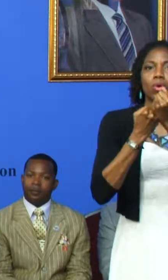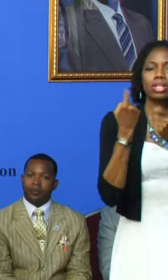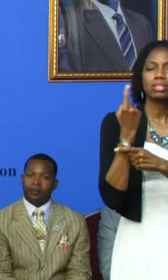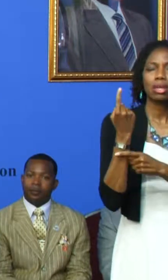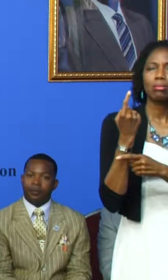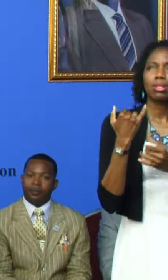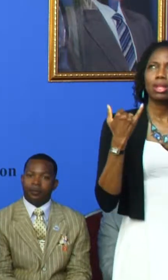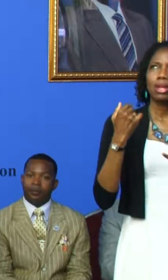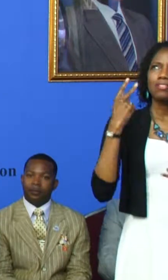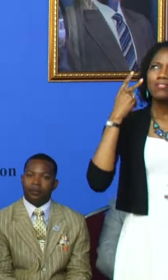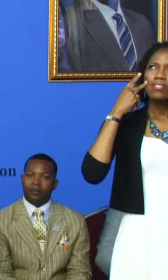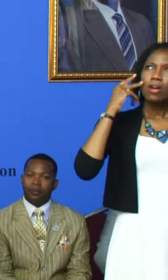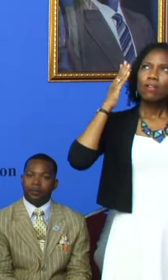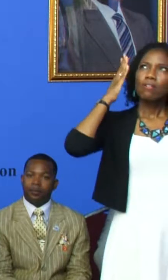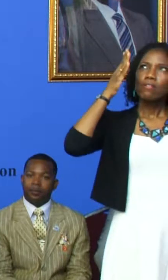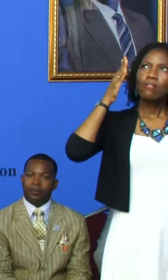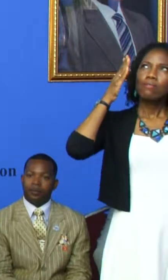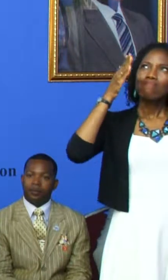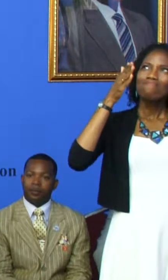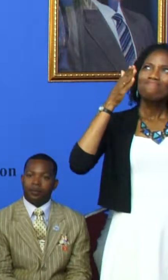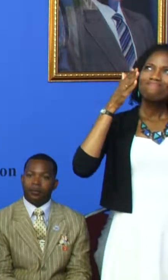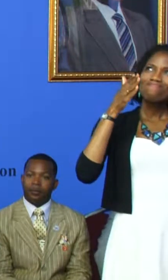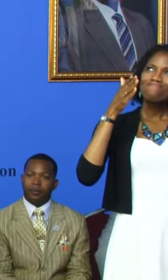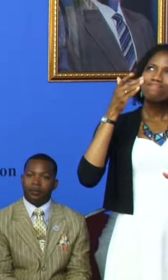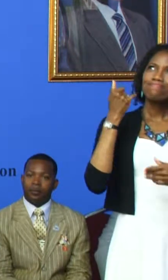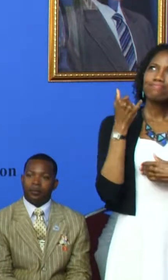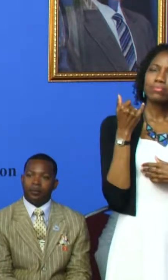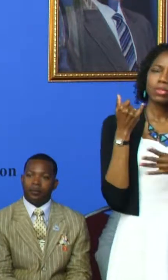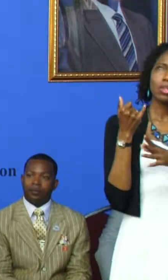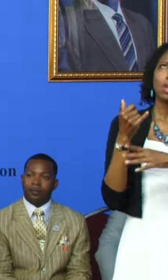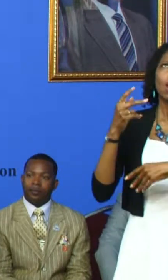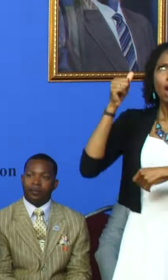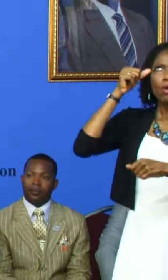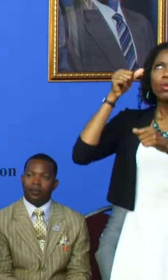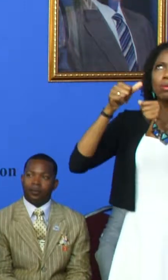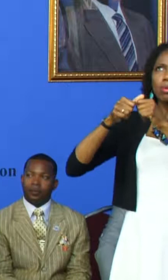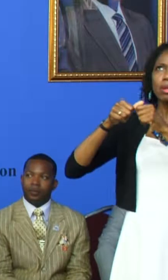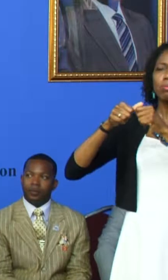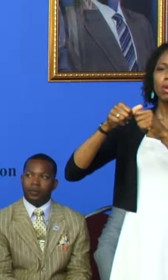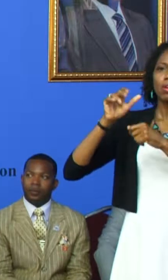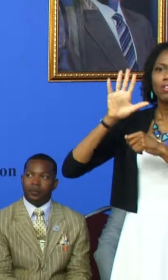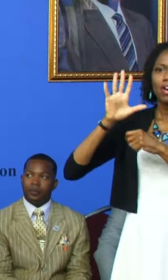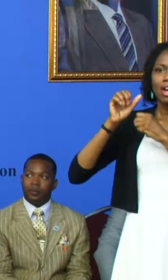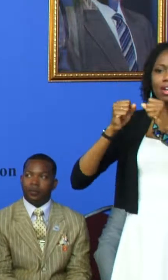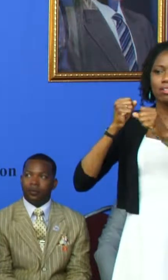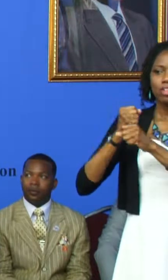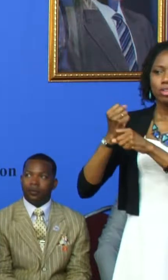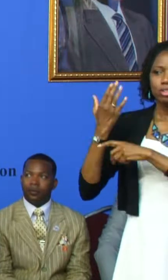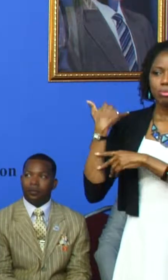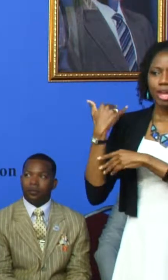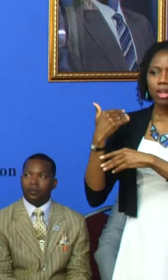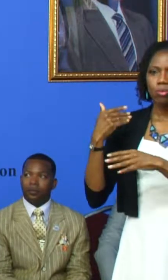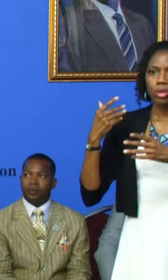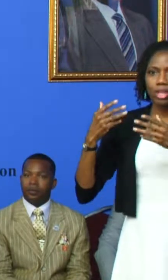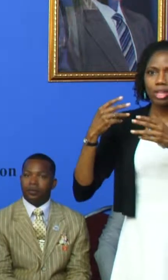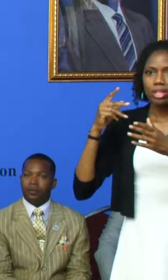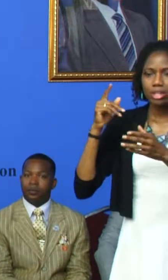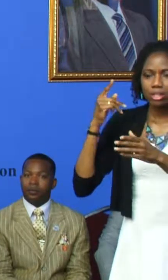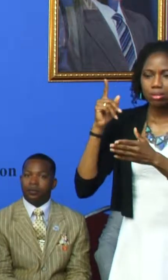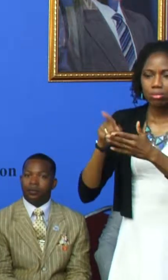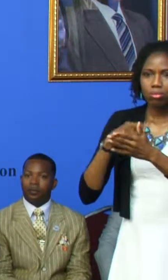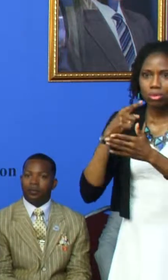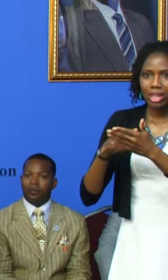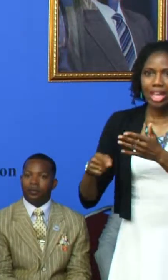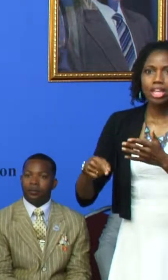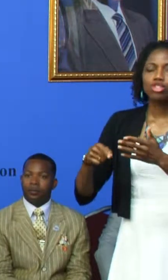future, like I'm 5 years since Stop and Frisk went down, 5 years from now, I want them to say in the middle